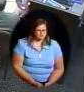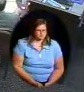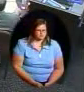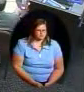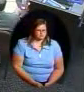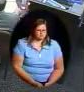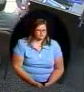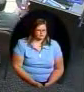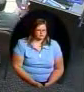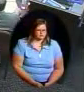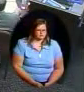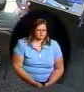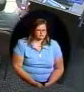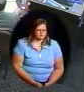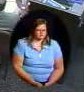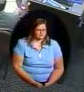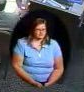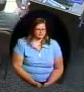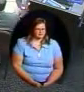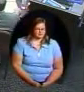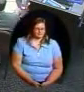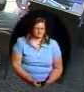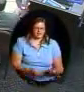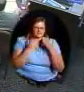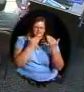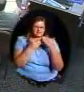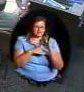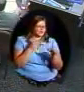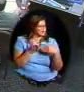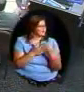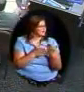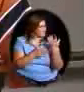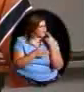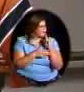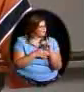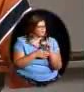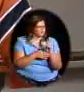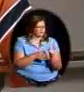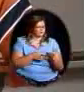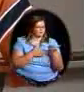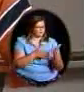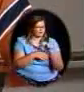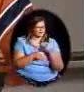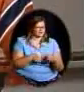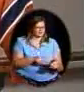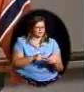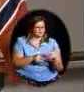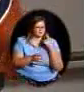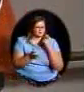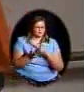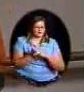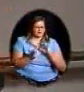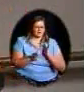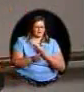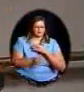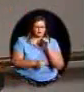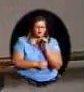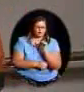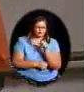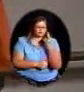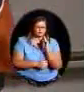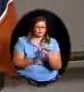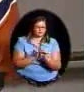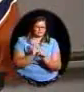Thank you, Laura Lee, and thank you, Dr. All, and the Board of Education for providing this opportunity this evening to recognize our girls and our state